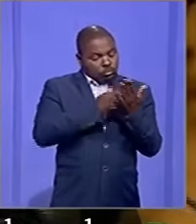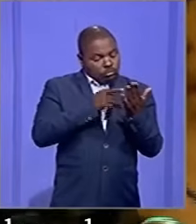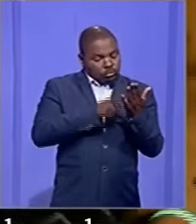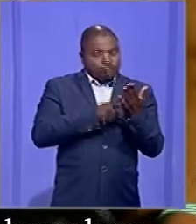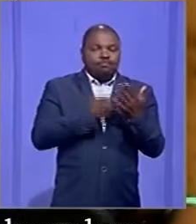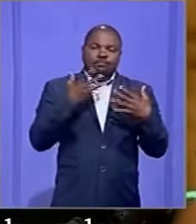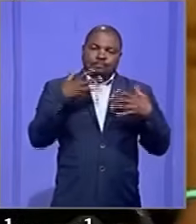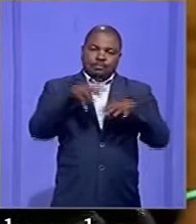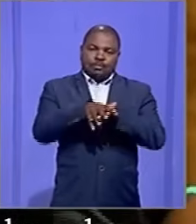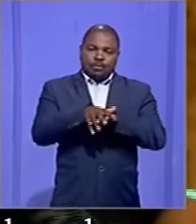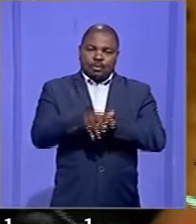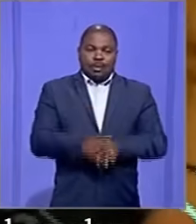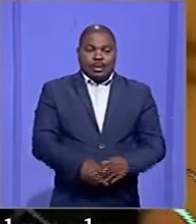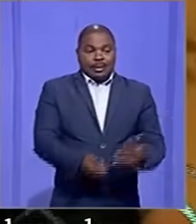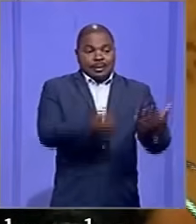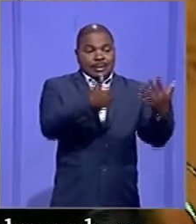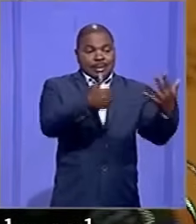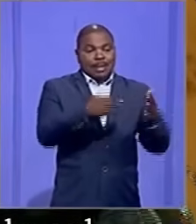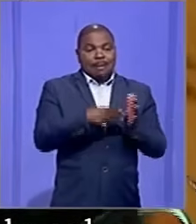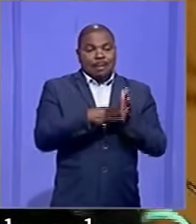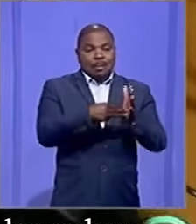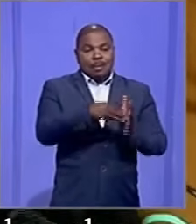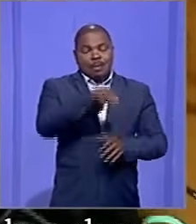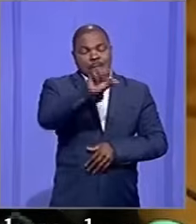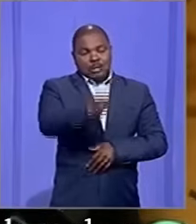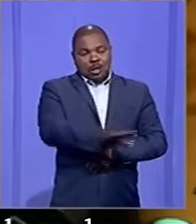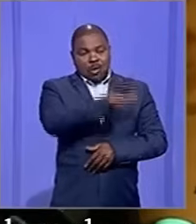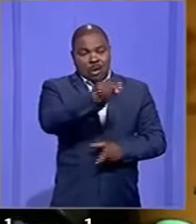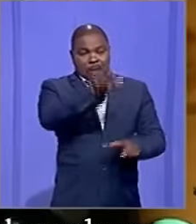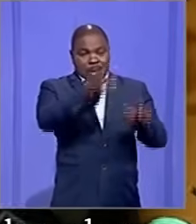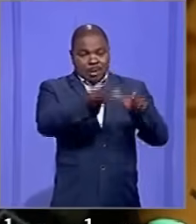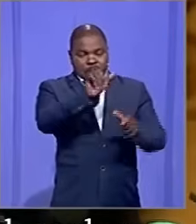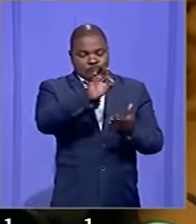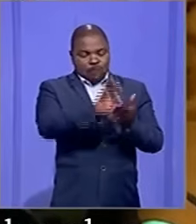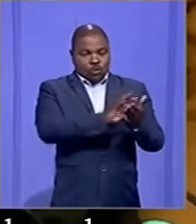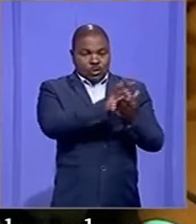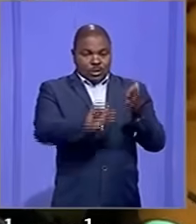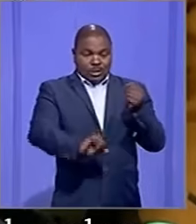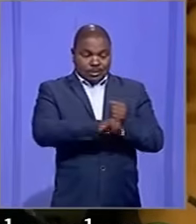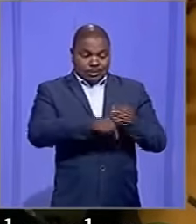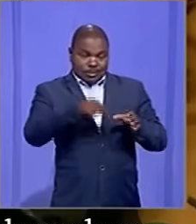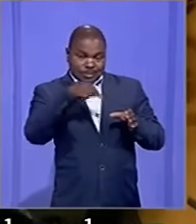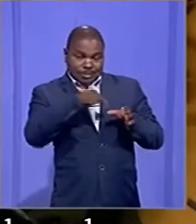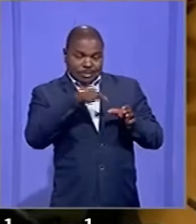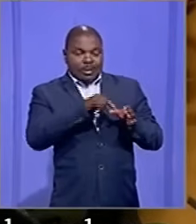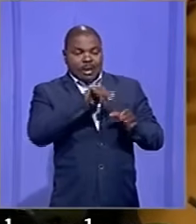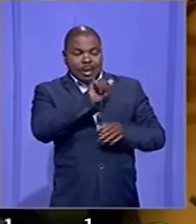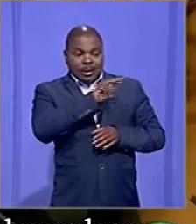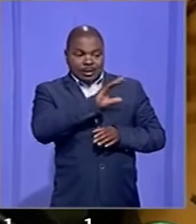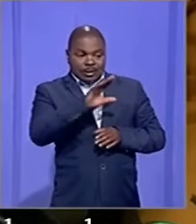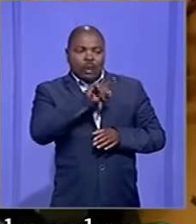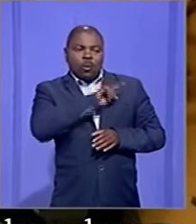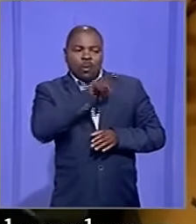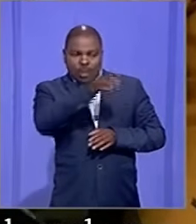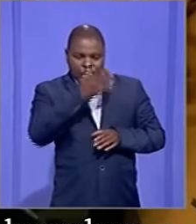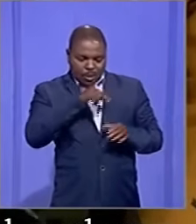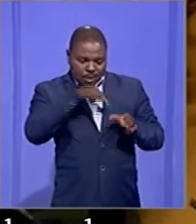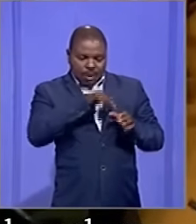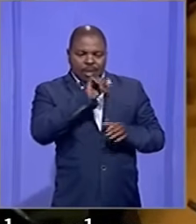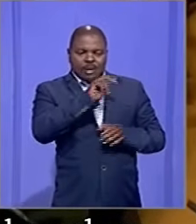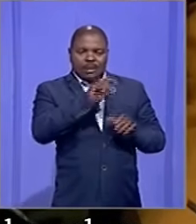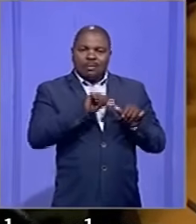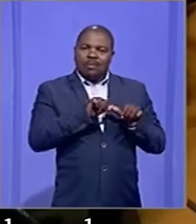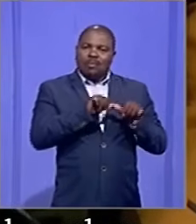What these 6 million people of South Africa have voted for. They voted for continuity of the ANC.